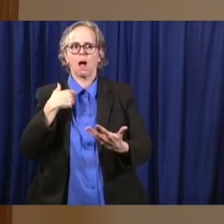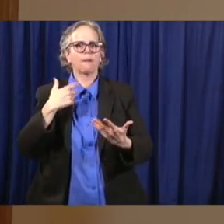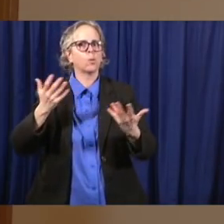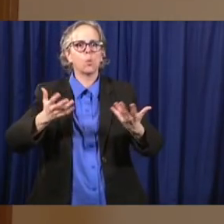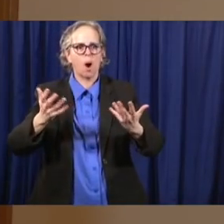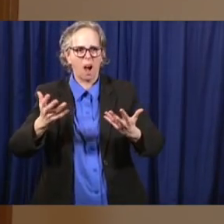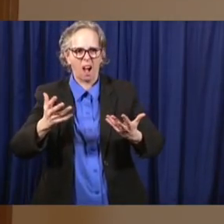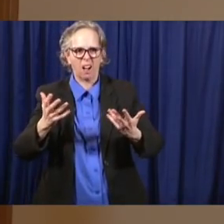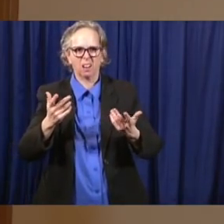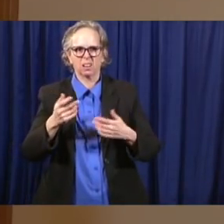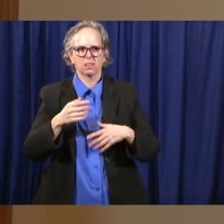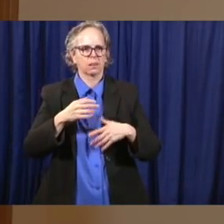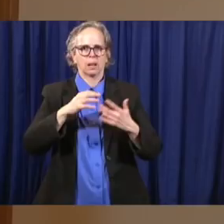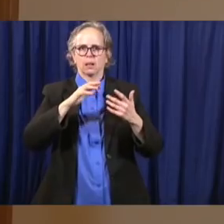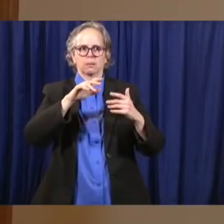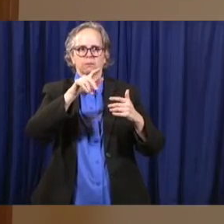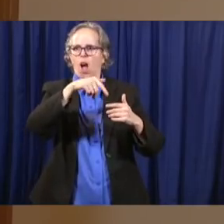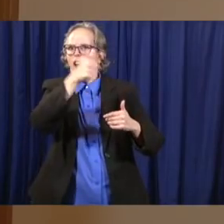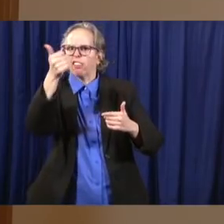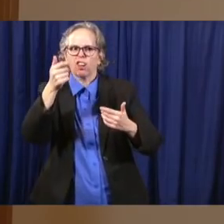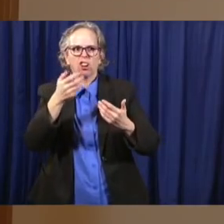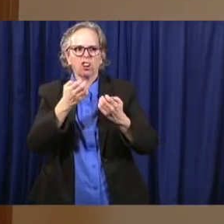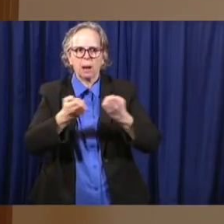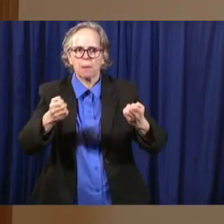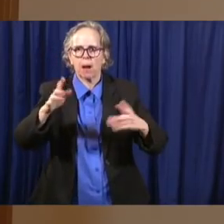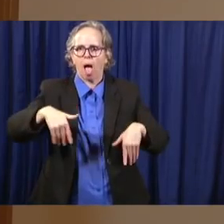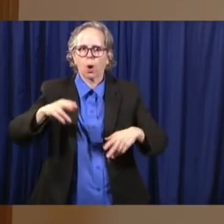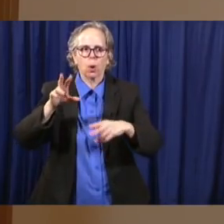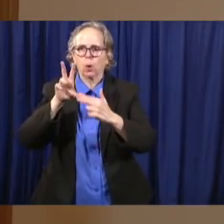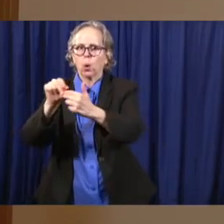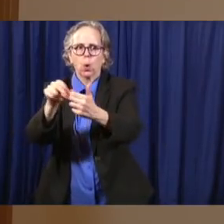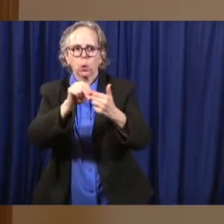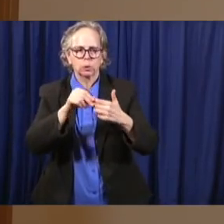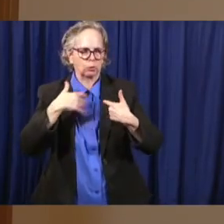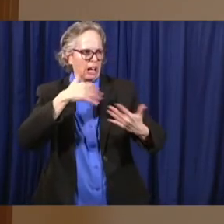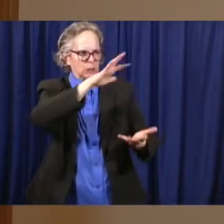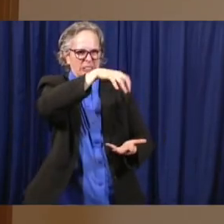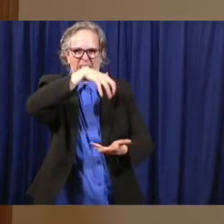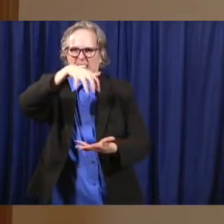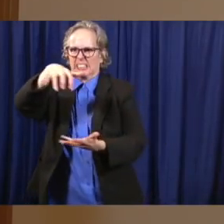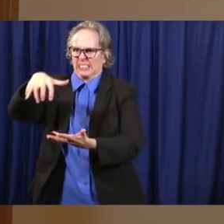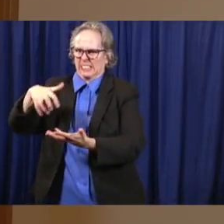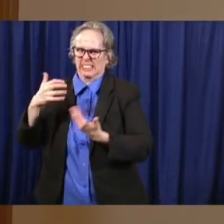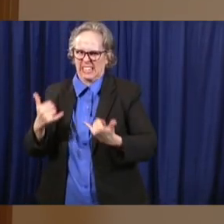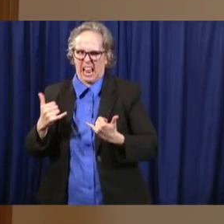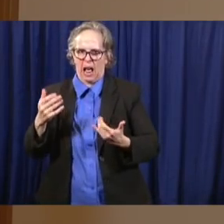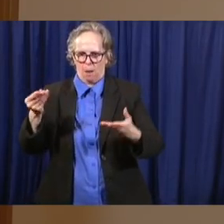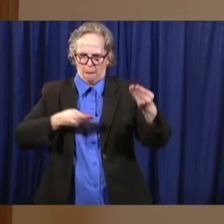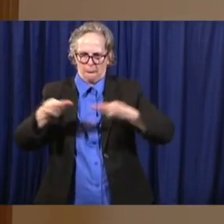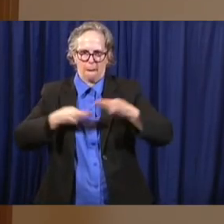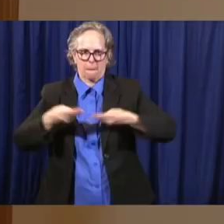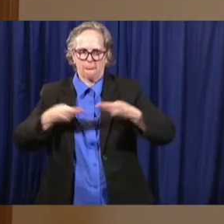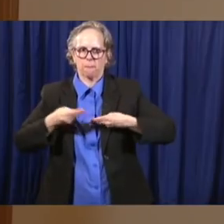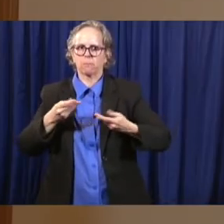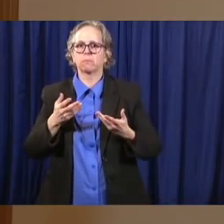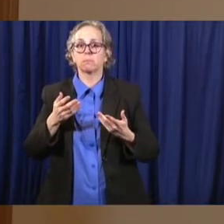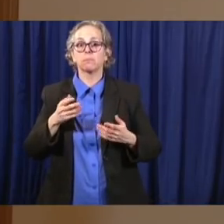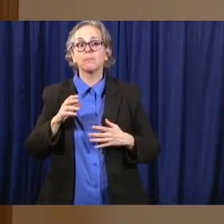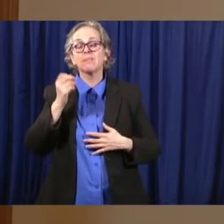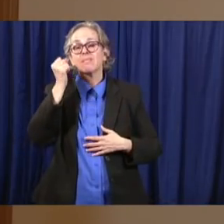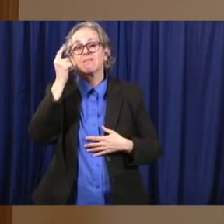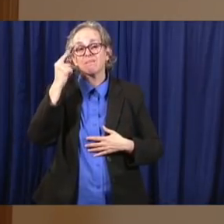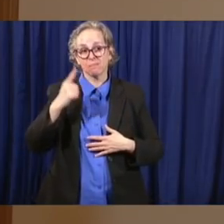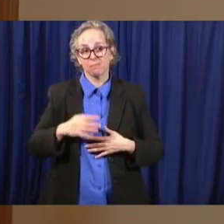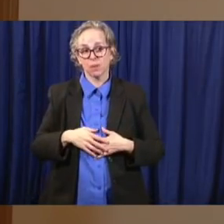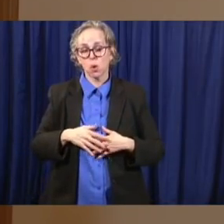hospitals. So right now we look very good on that, but as we say over and over again, let's